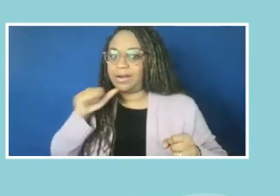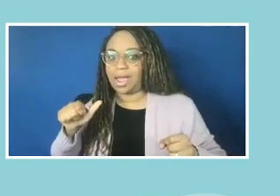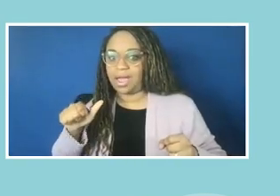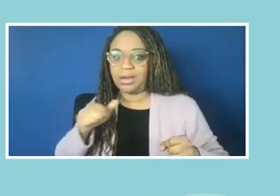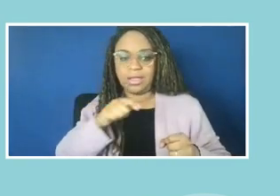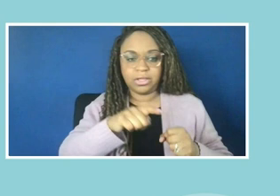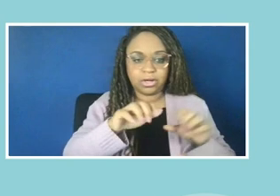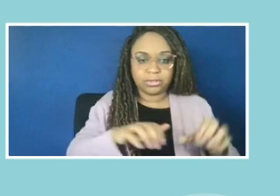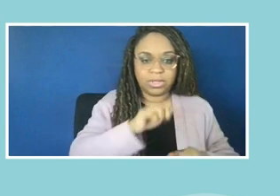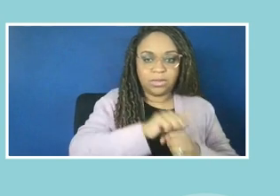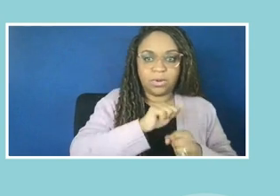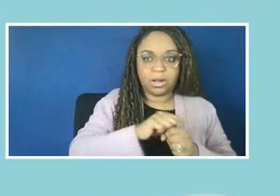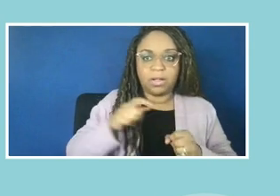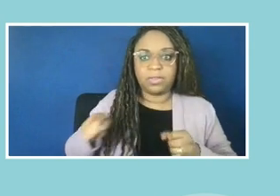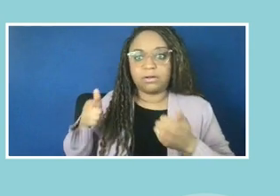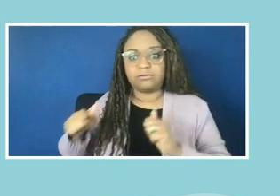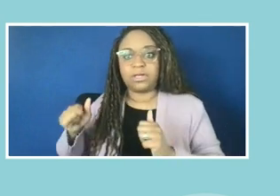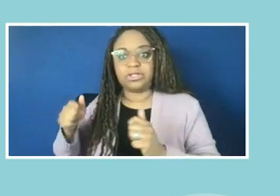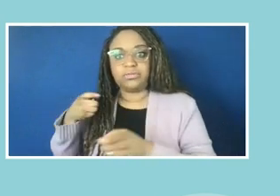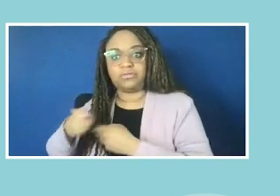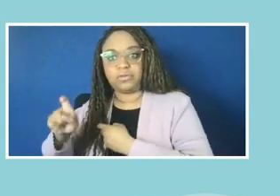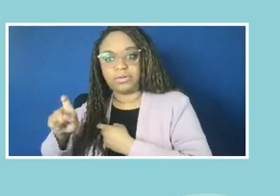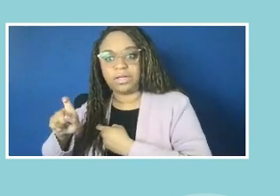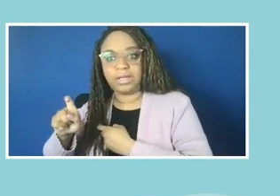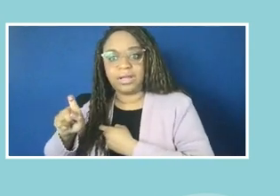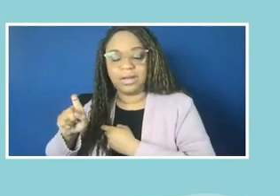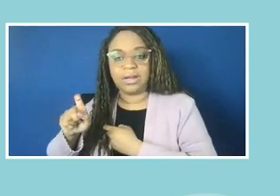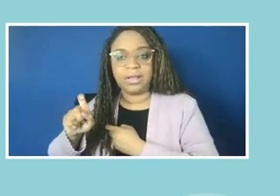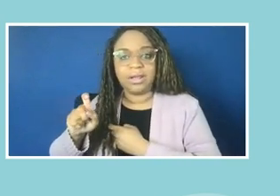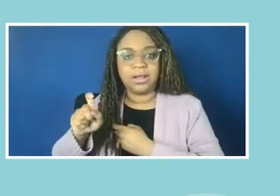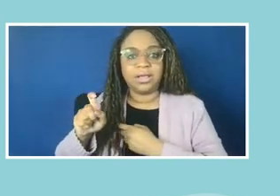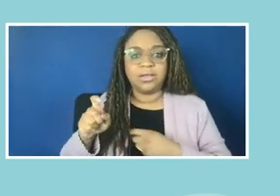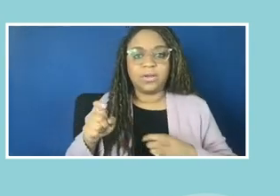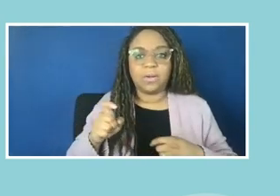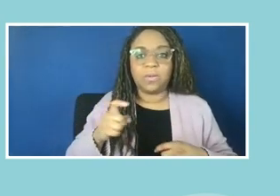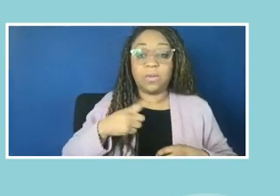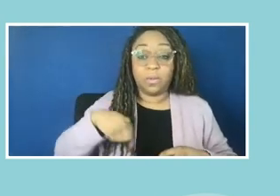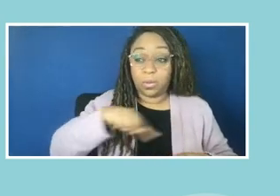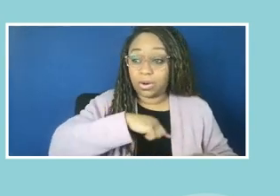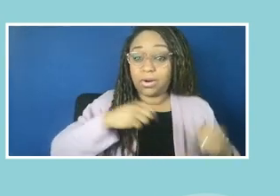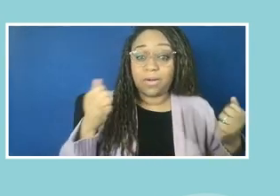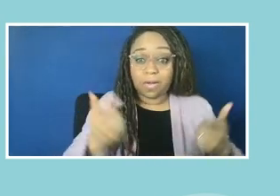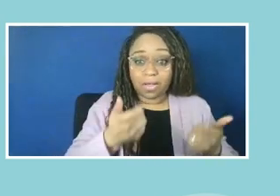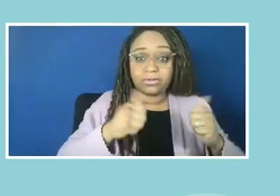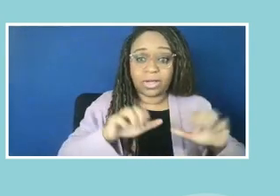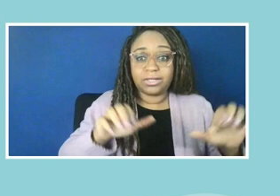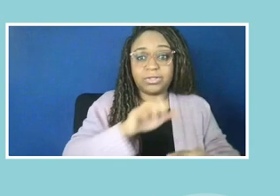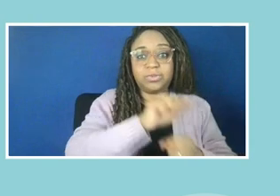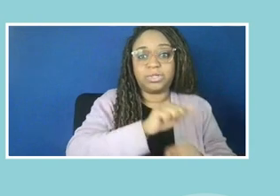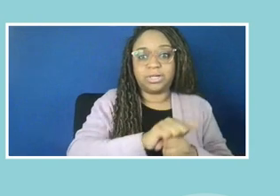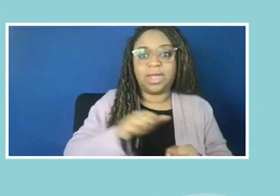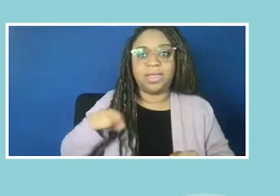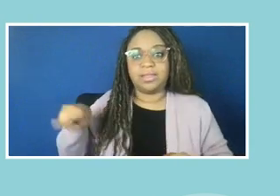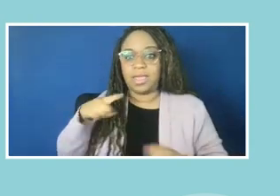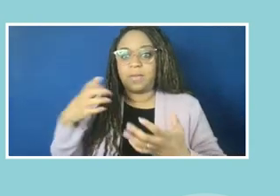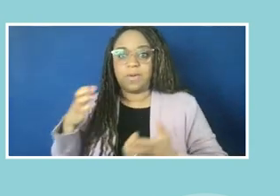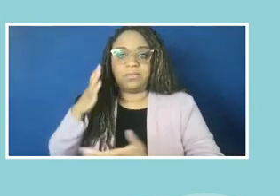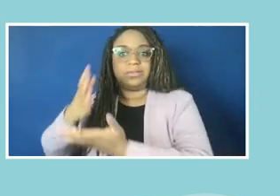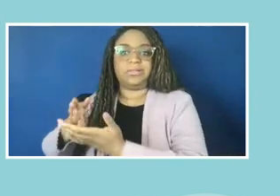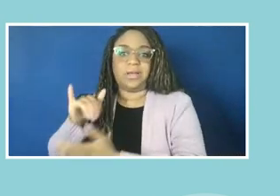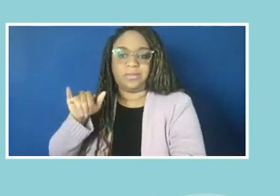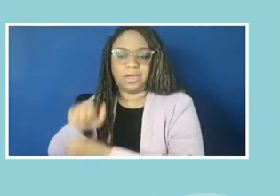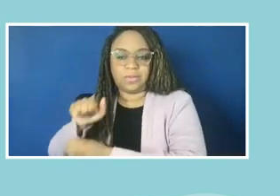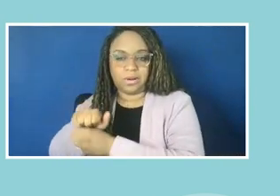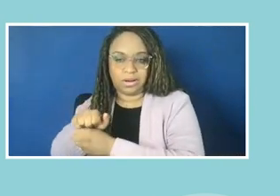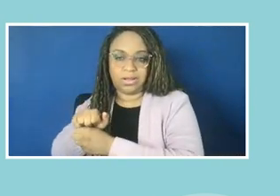to the point, we are all doing work and they want to shut all of us down. So that's what it